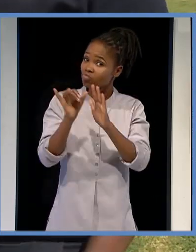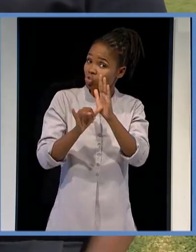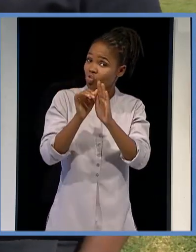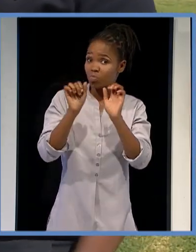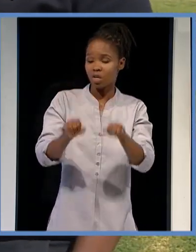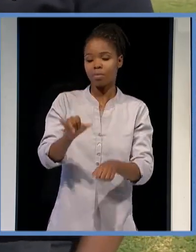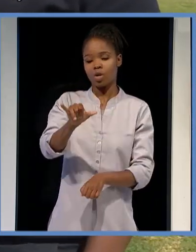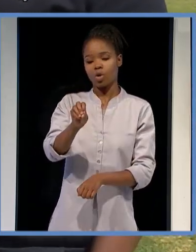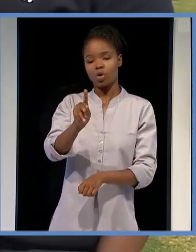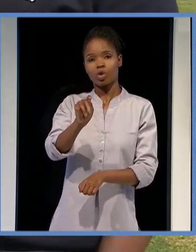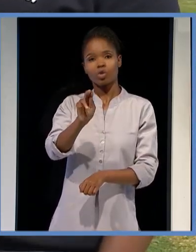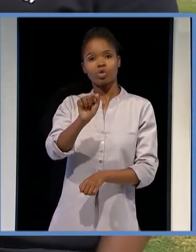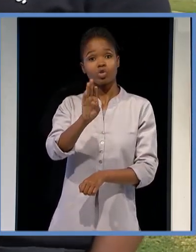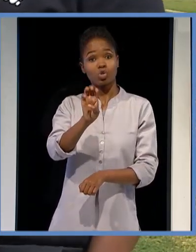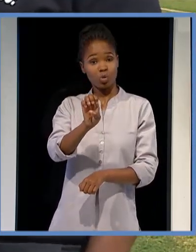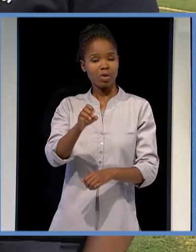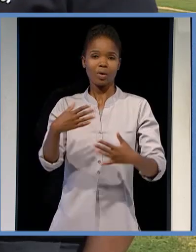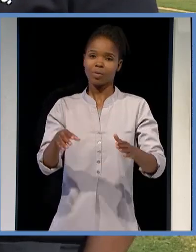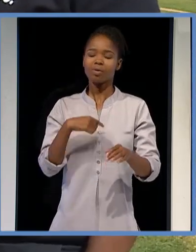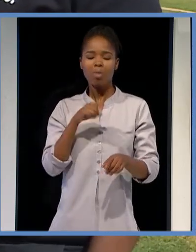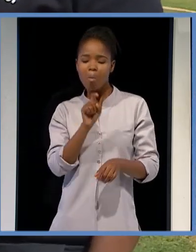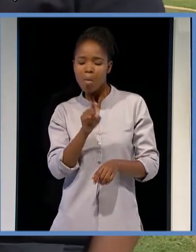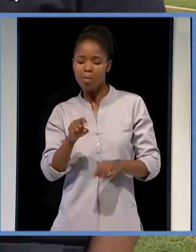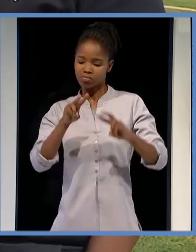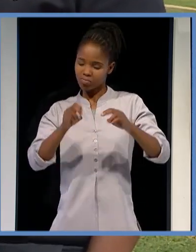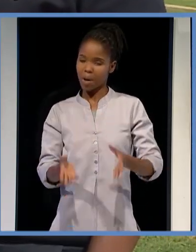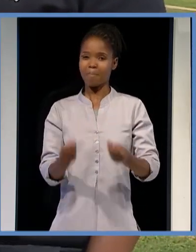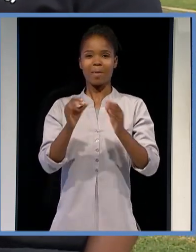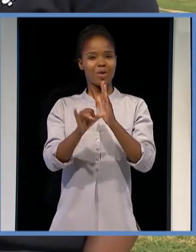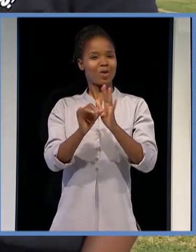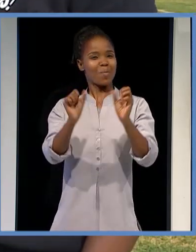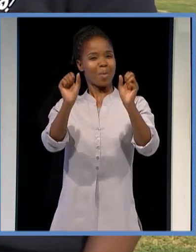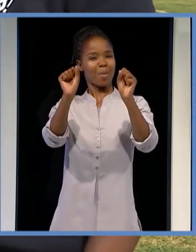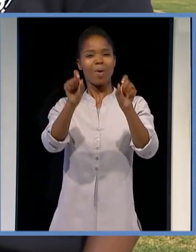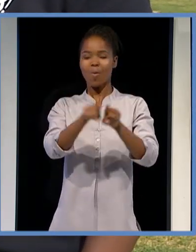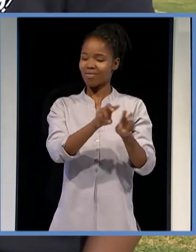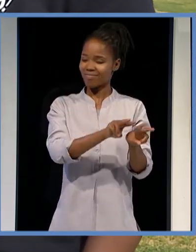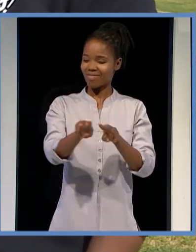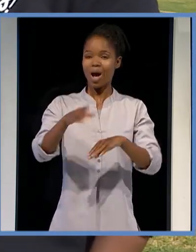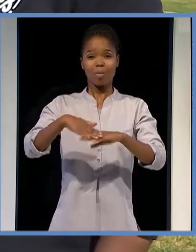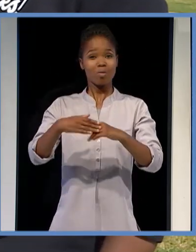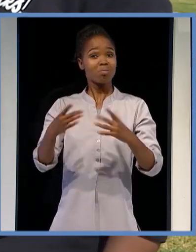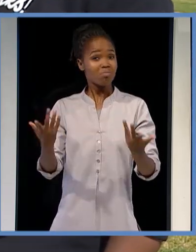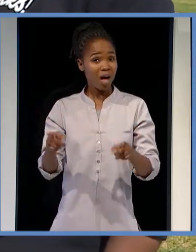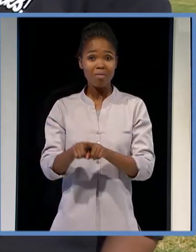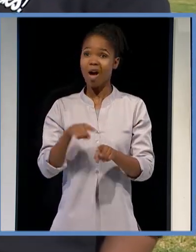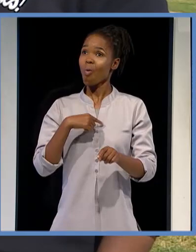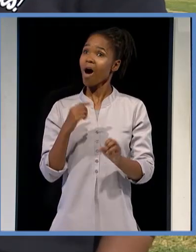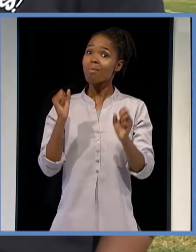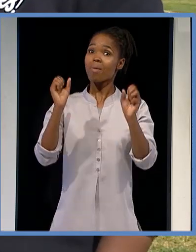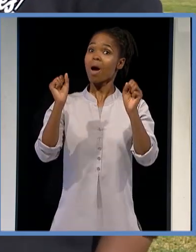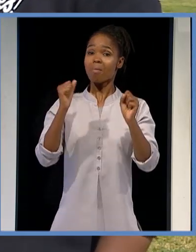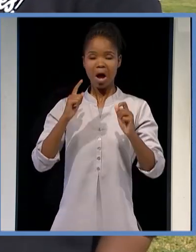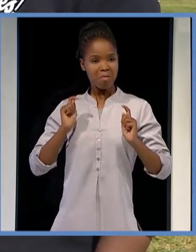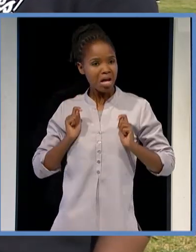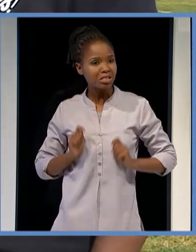man. YouTube. You just go there, search Beyond Boundaries, uzosthola khona lapho sikhuluma. If you are not tired, because you can't get tired of